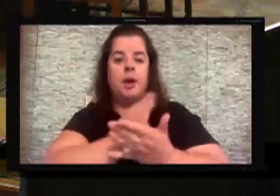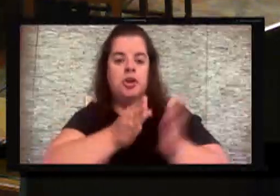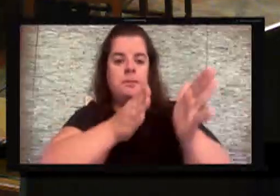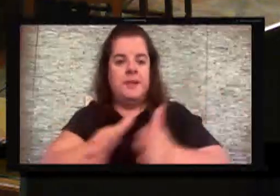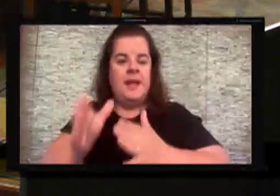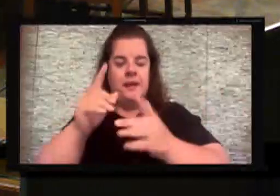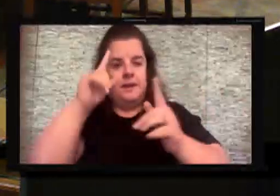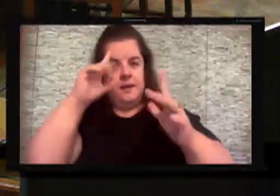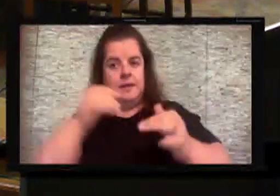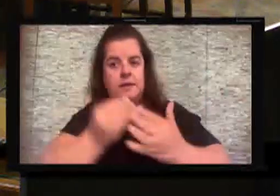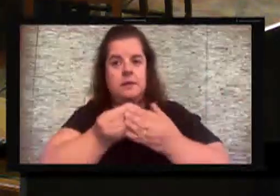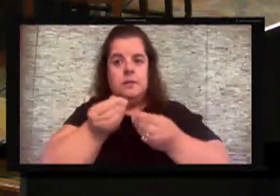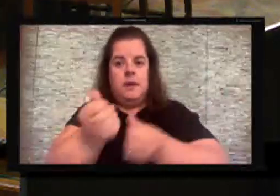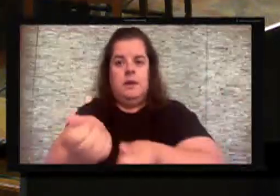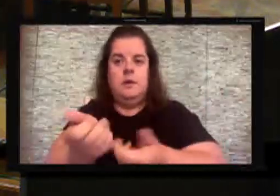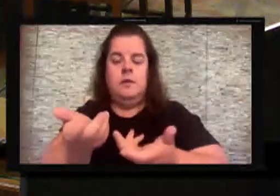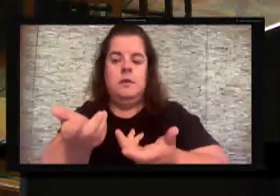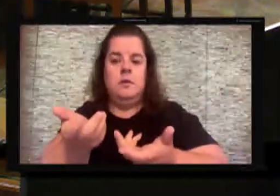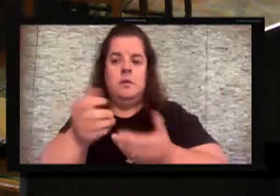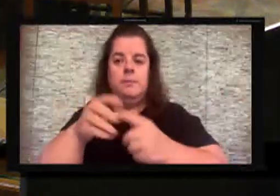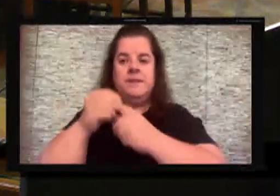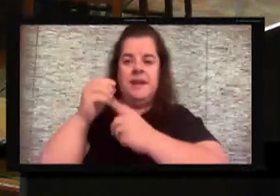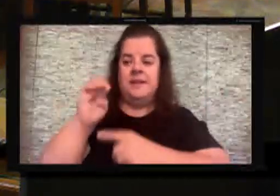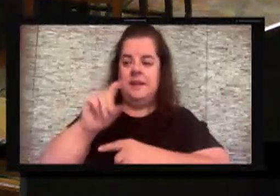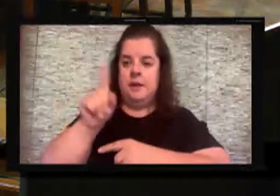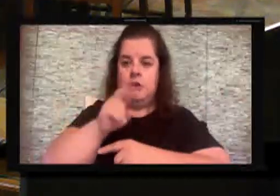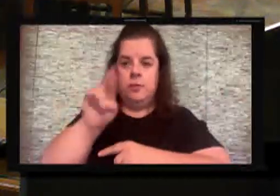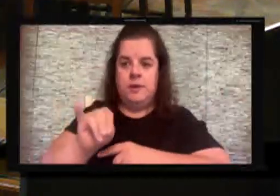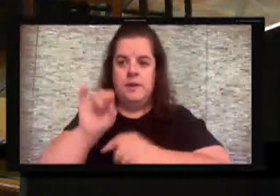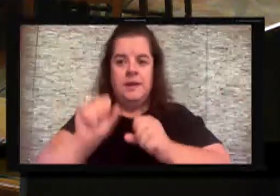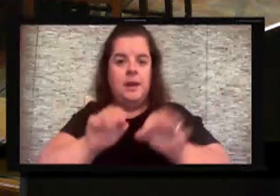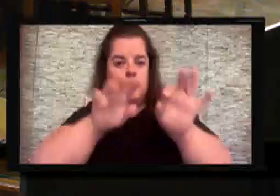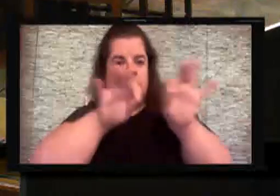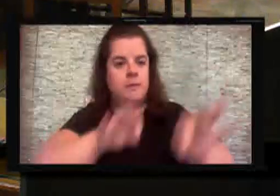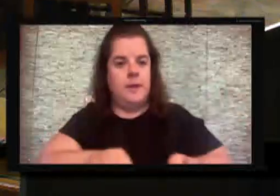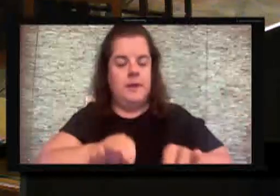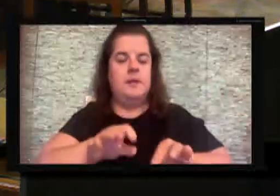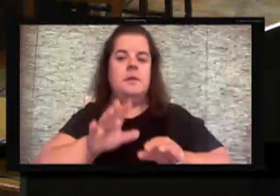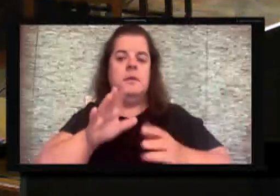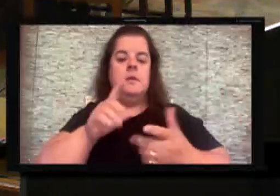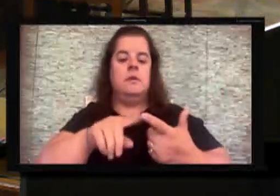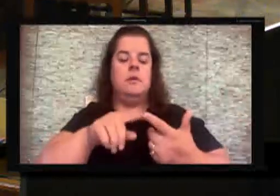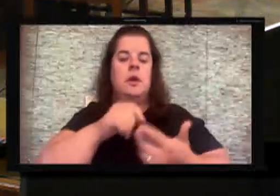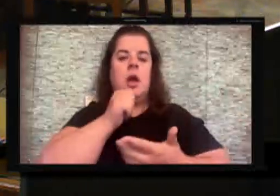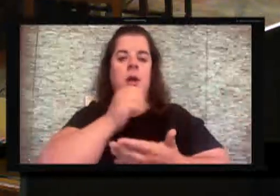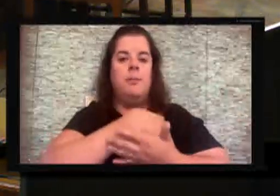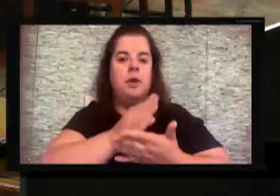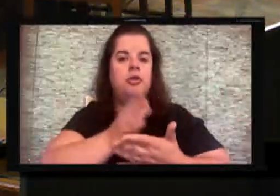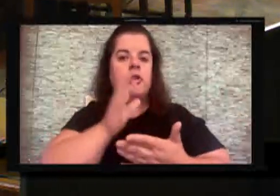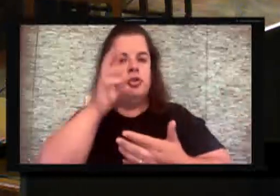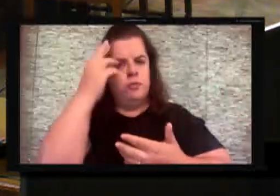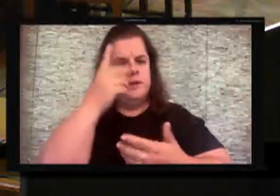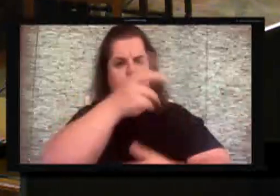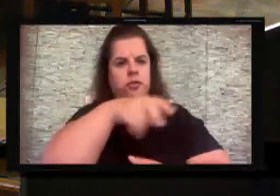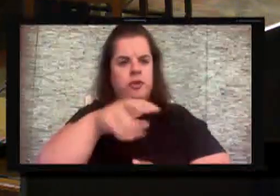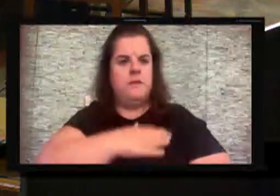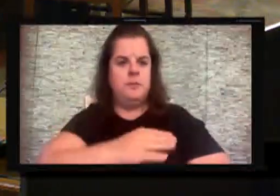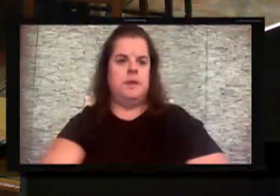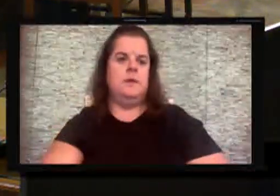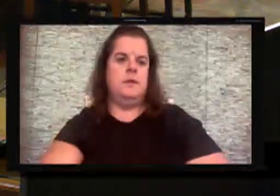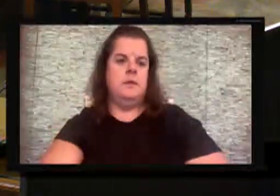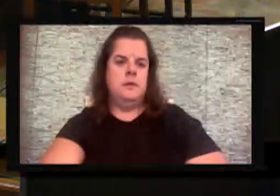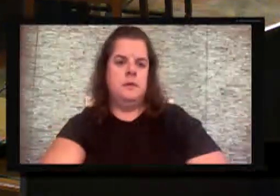ESRI? If you can just explain ESRI and the unbudgeted expenses, the whole reason for the transfer, please.